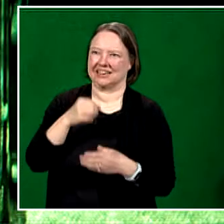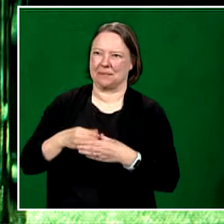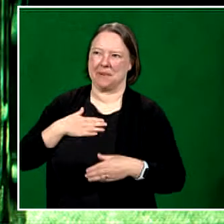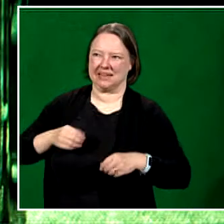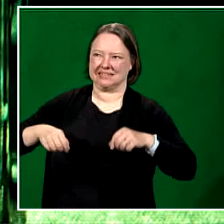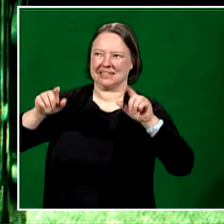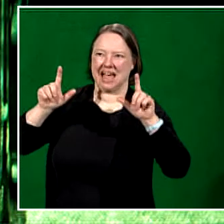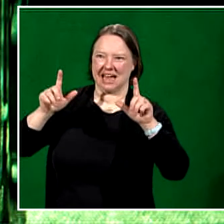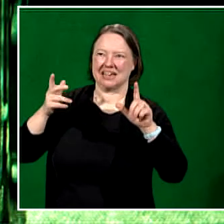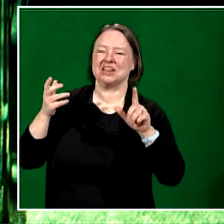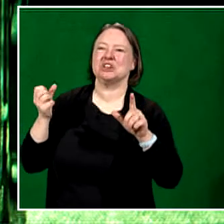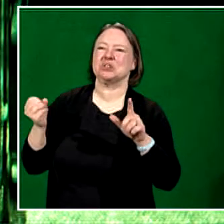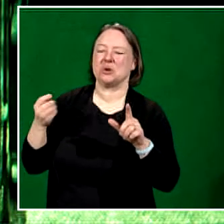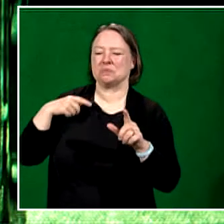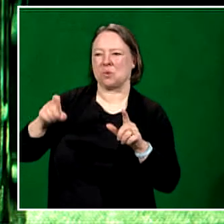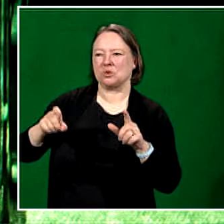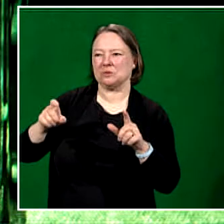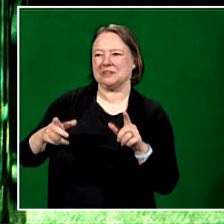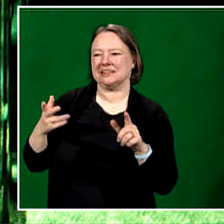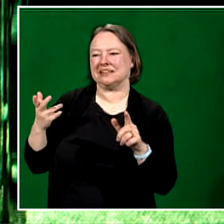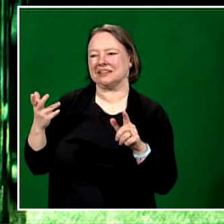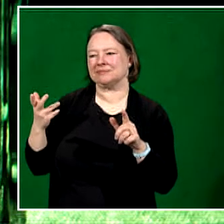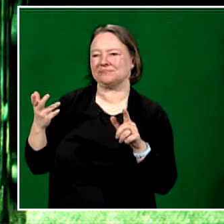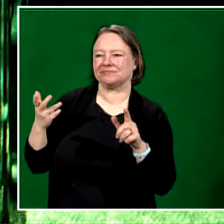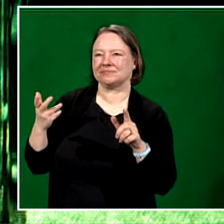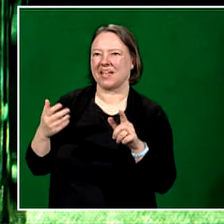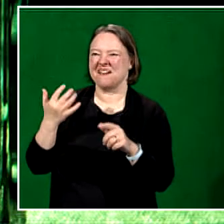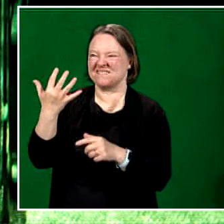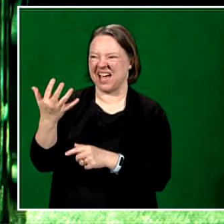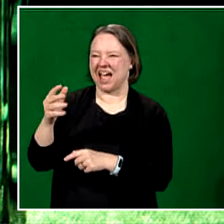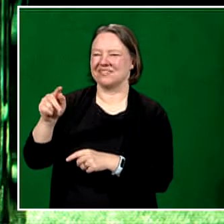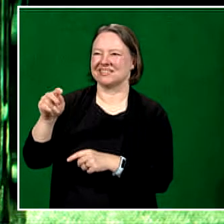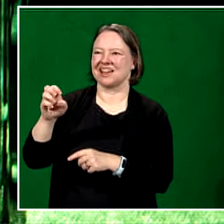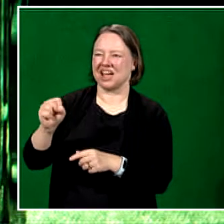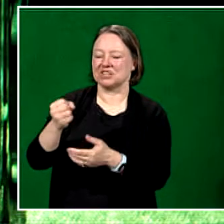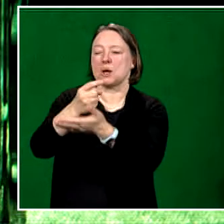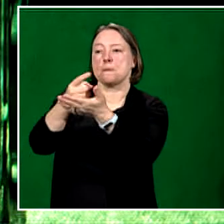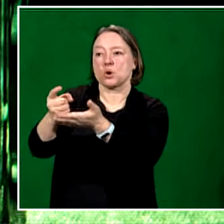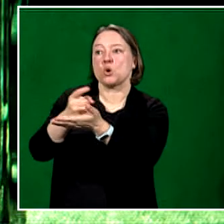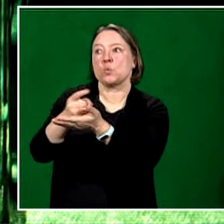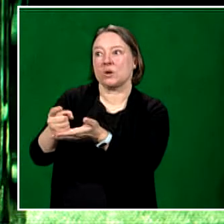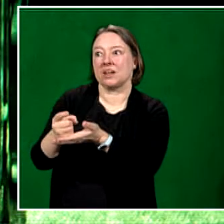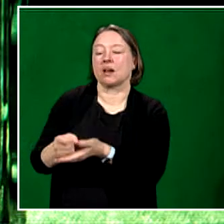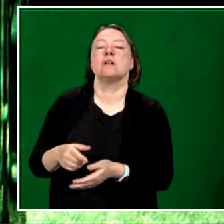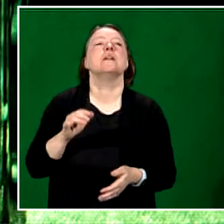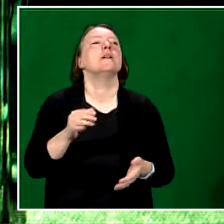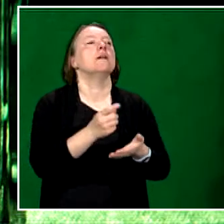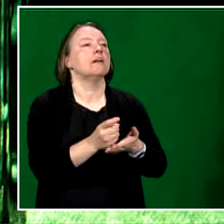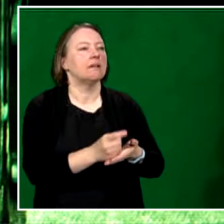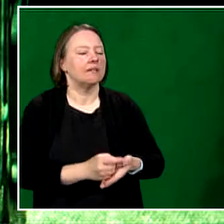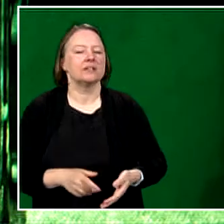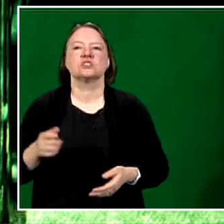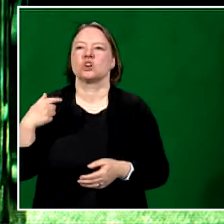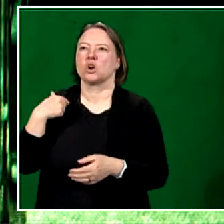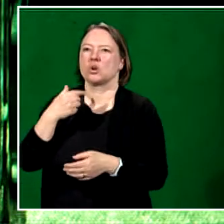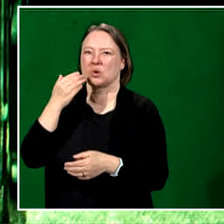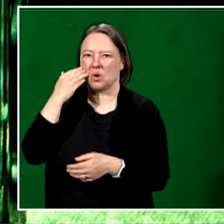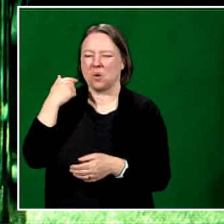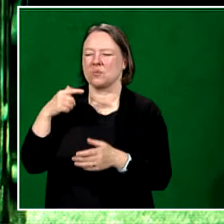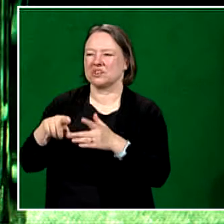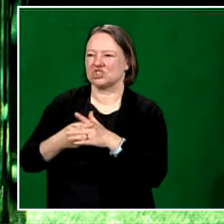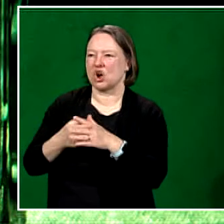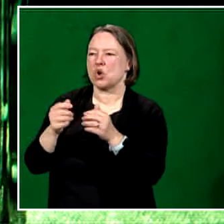So it was supposed to be a 5 tons per week. And as we start, we're not going to start with